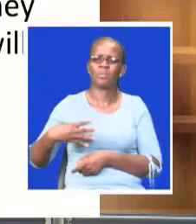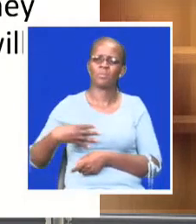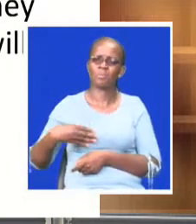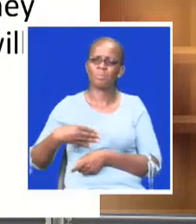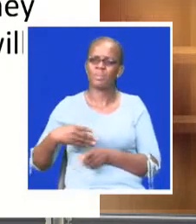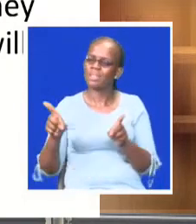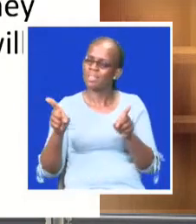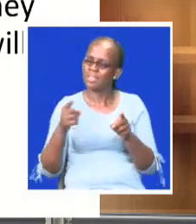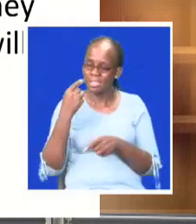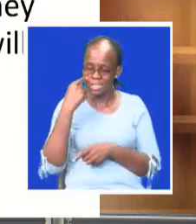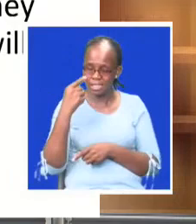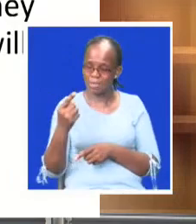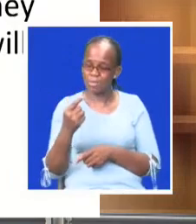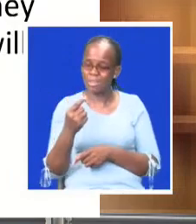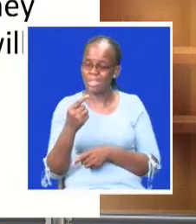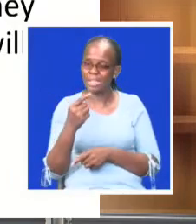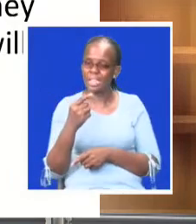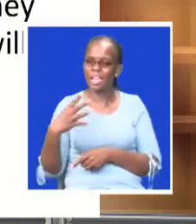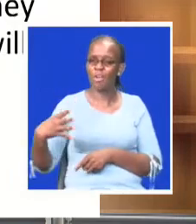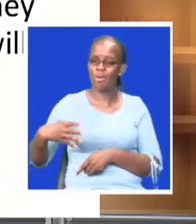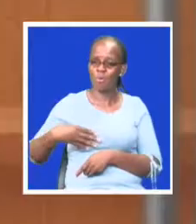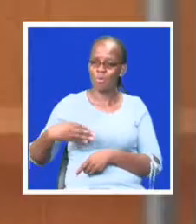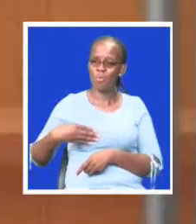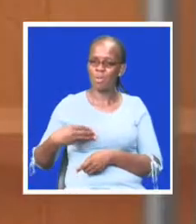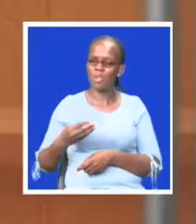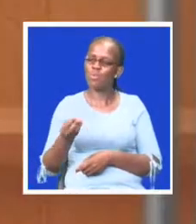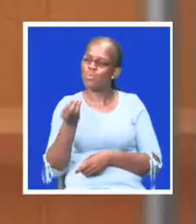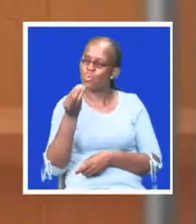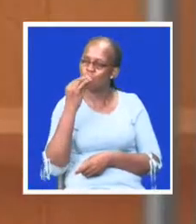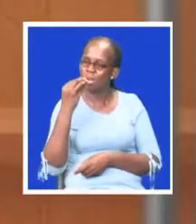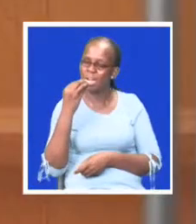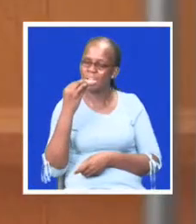fruit and gave it to Adam.